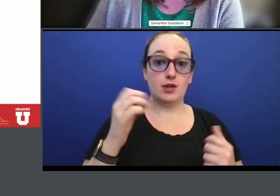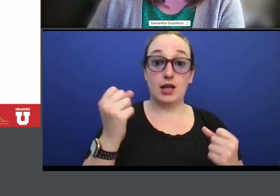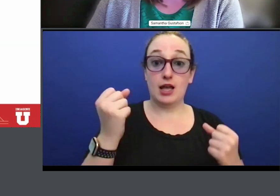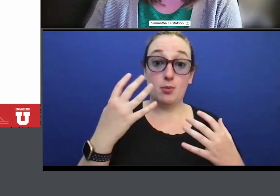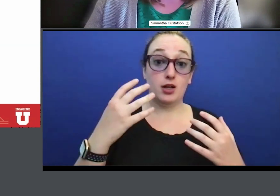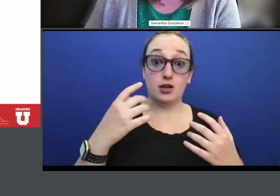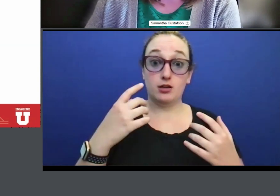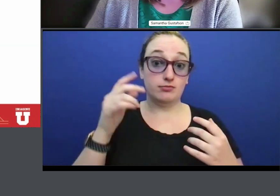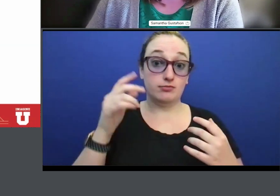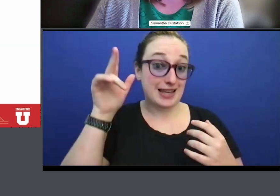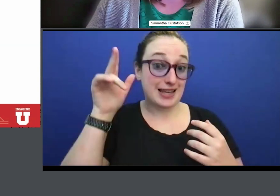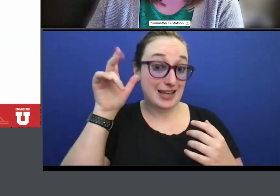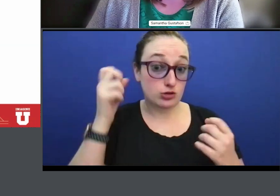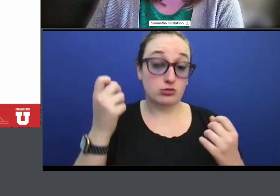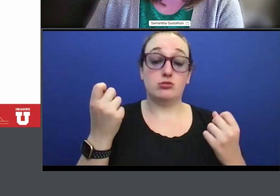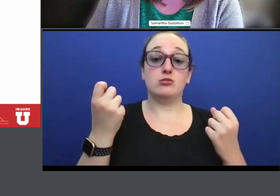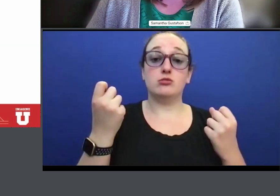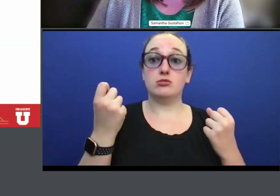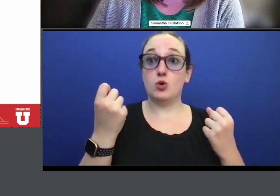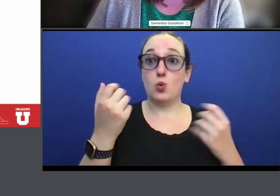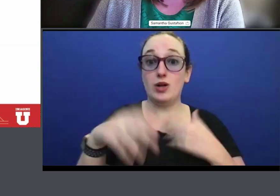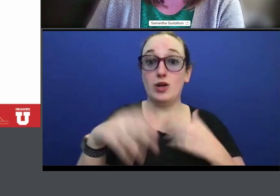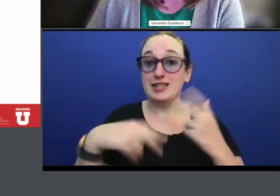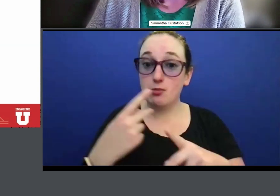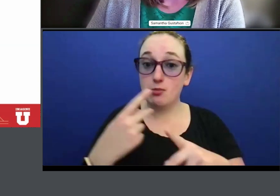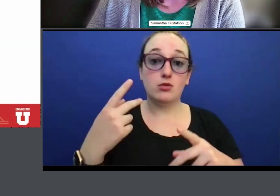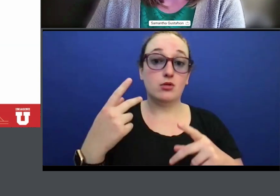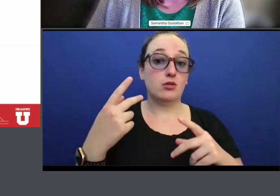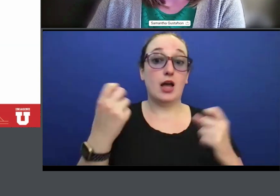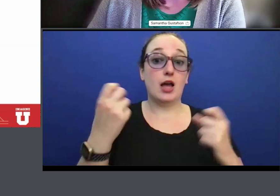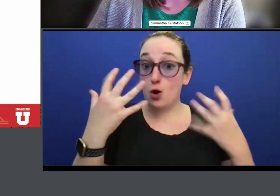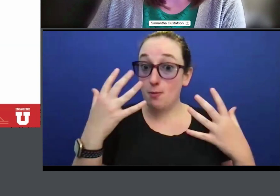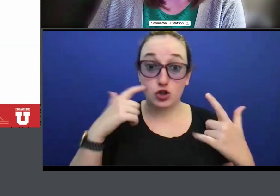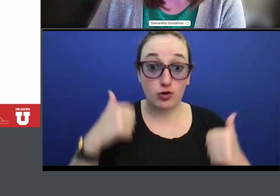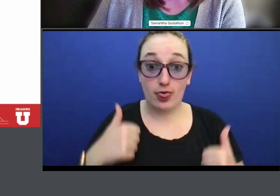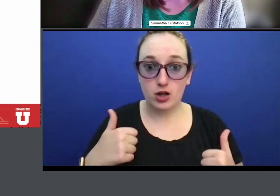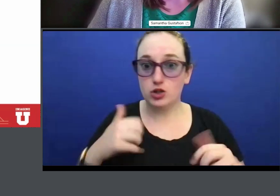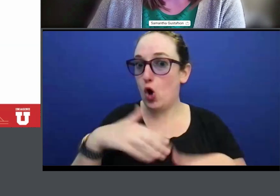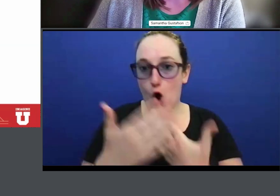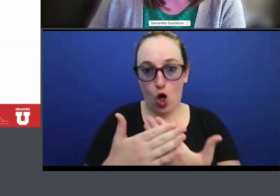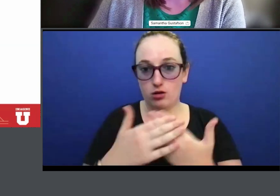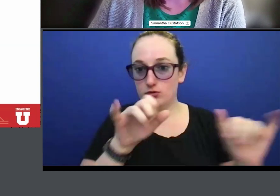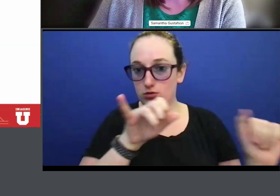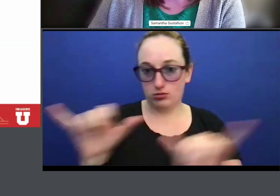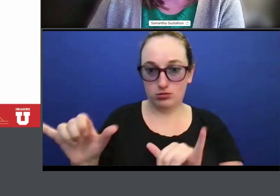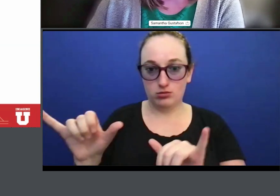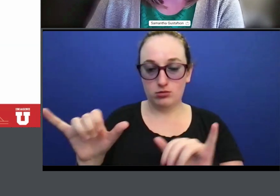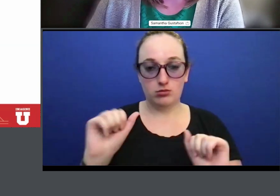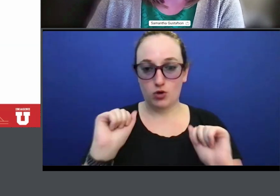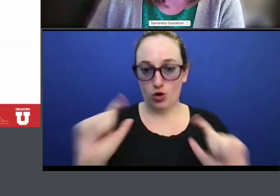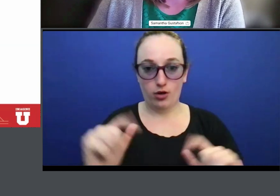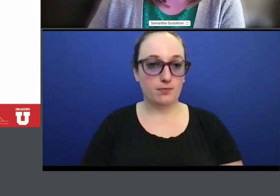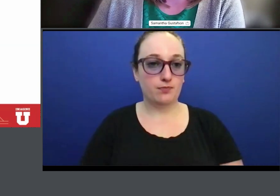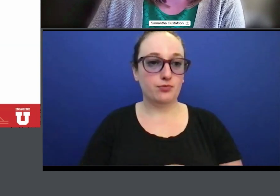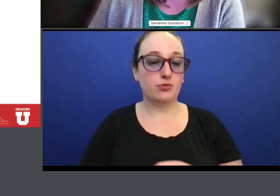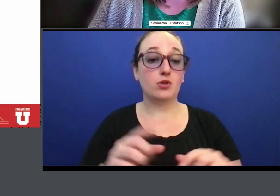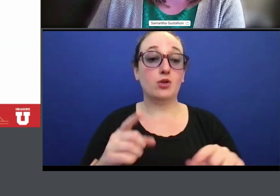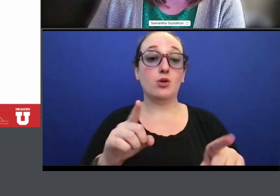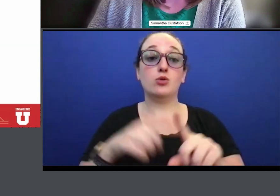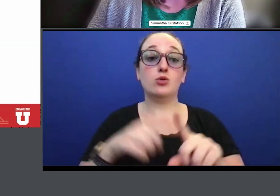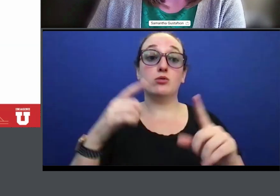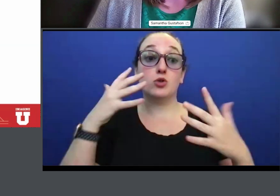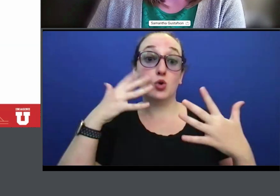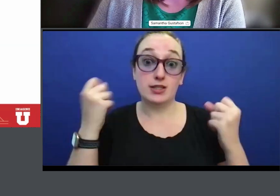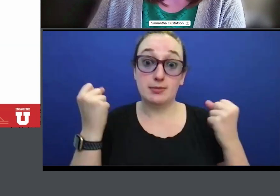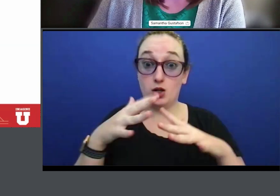have hearing loss in and what degree and configuration it is. We know competing noise is a big culprit for increasing listening